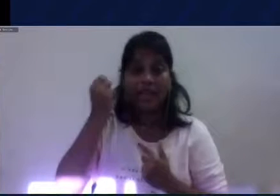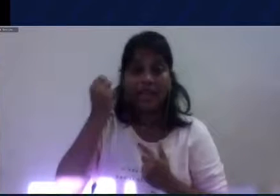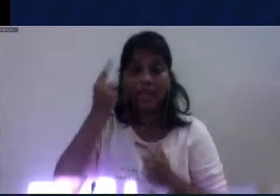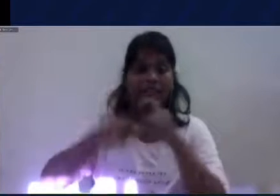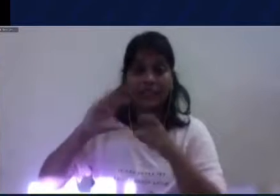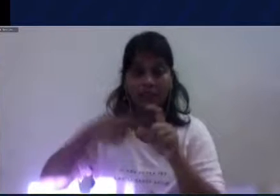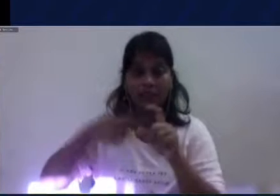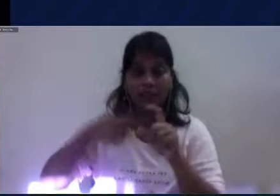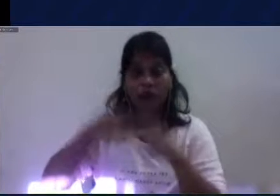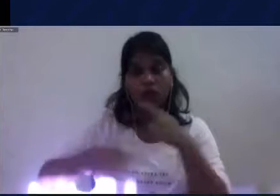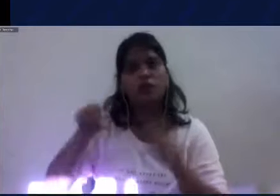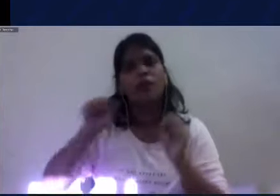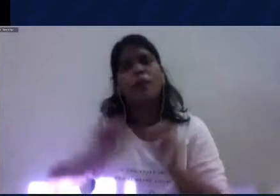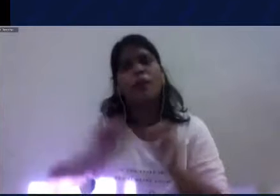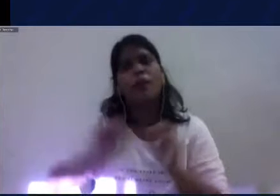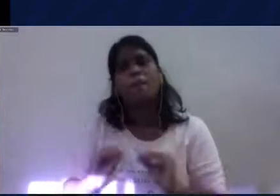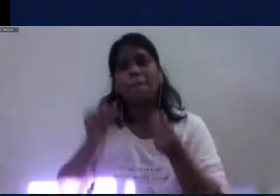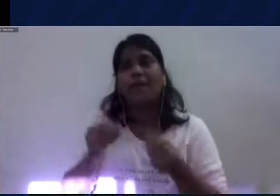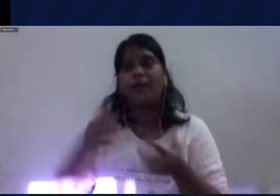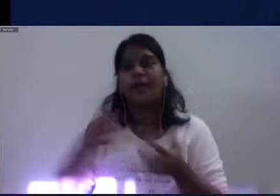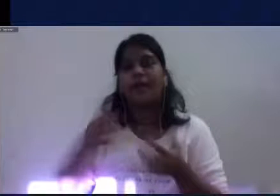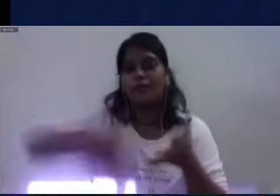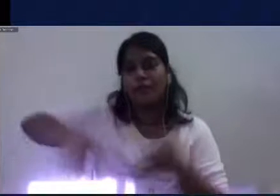ecosystem, you will be in a far better position to